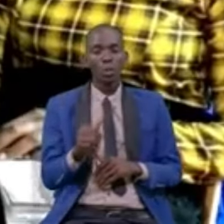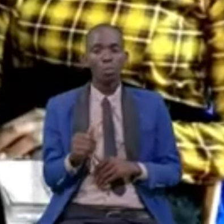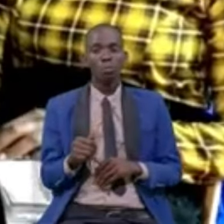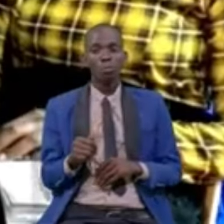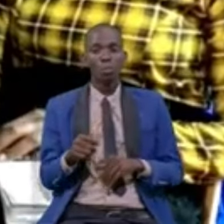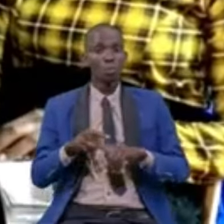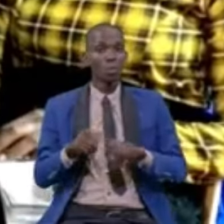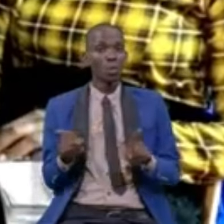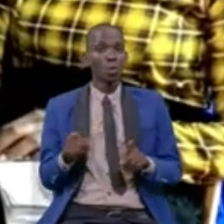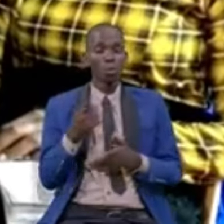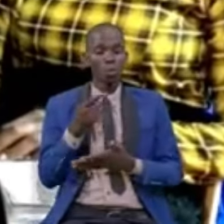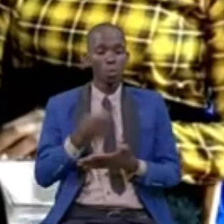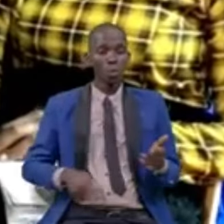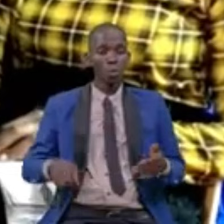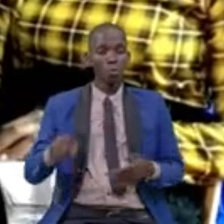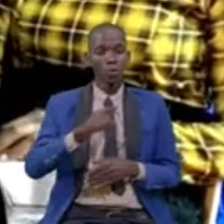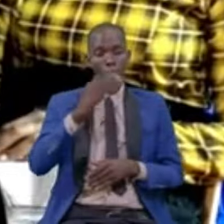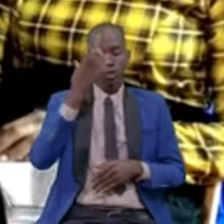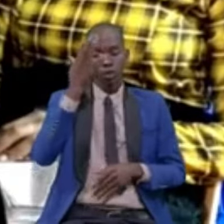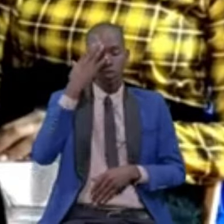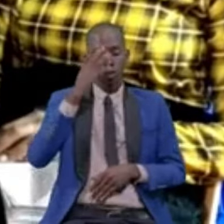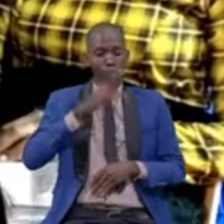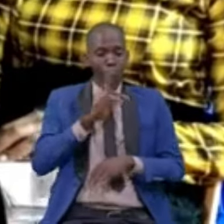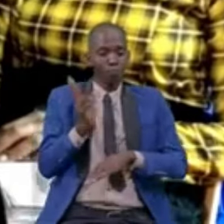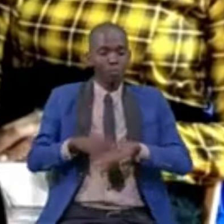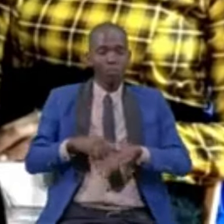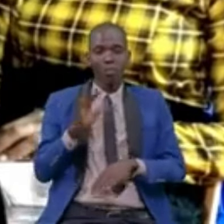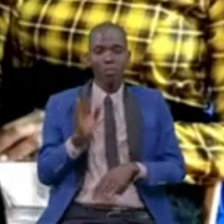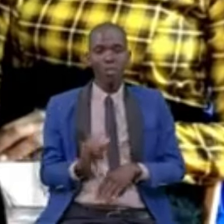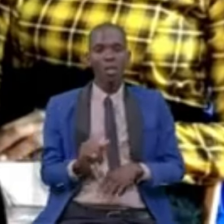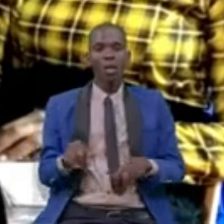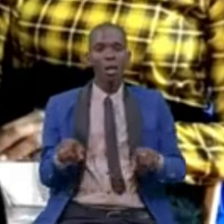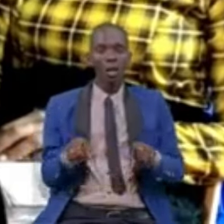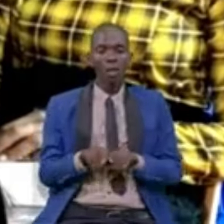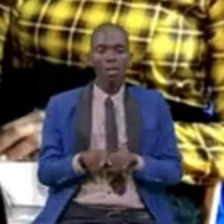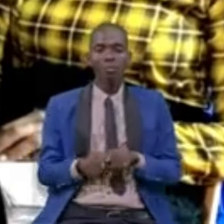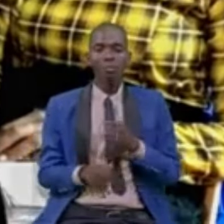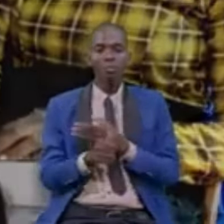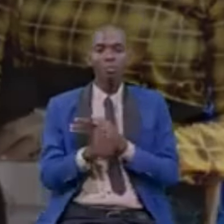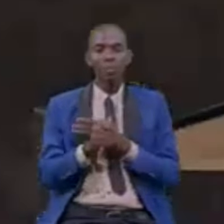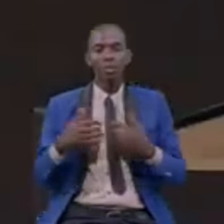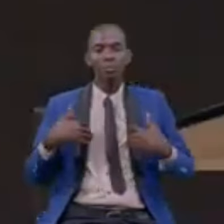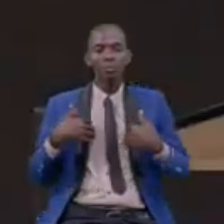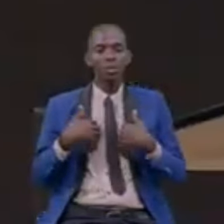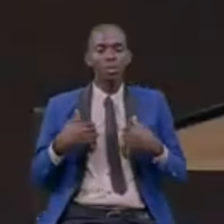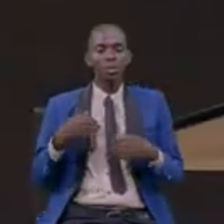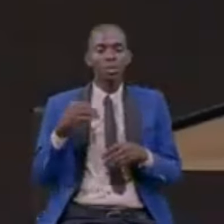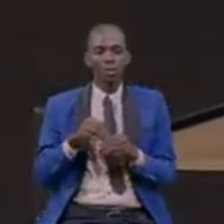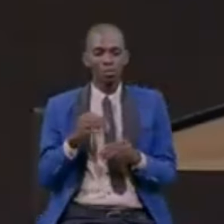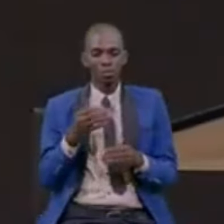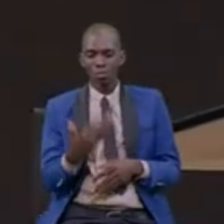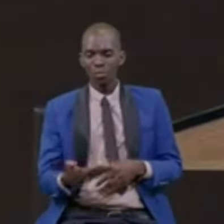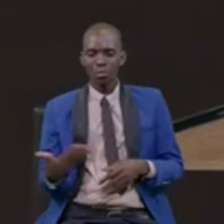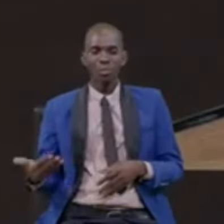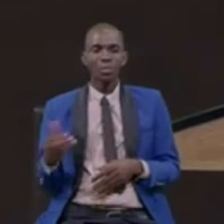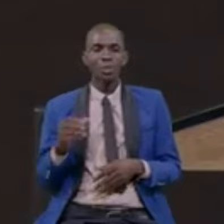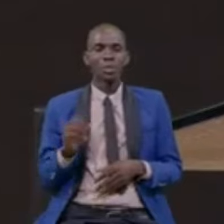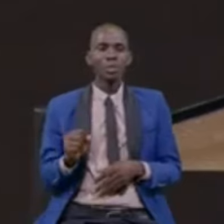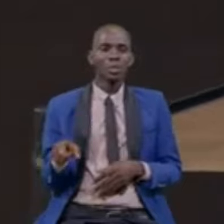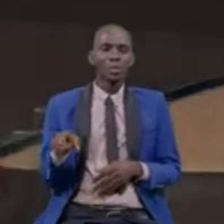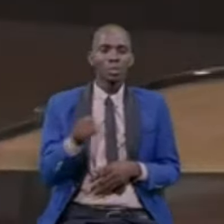know naturally, as brute beasts, in those things they